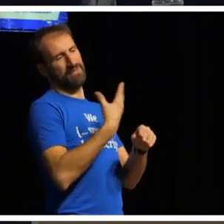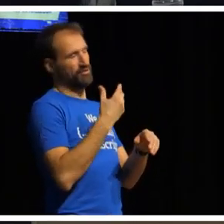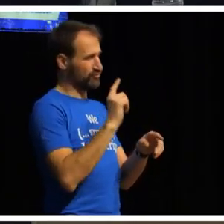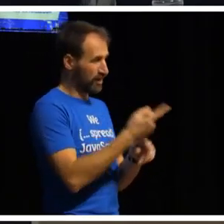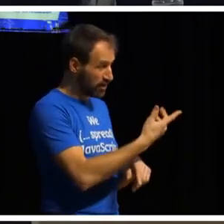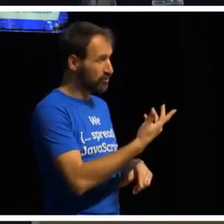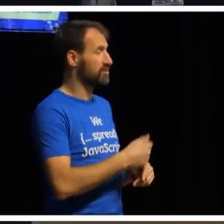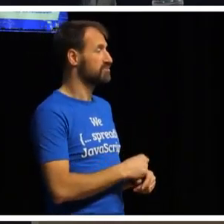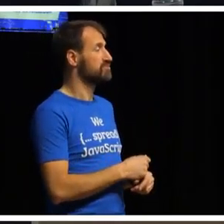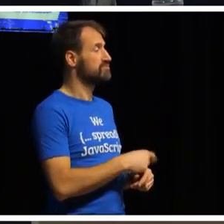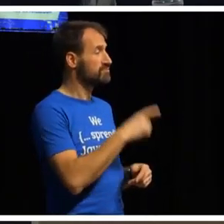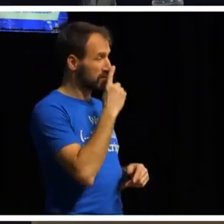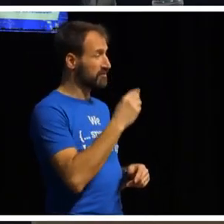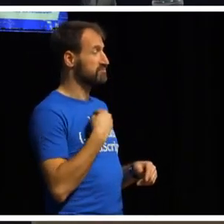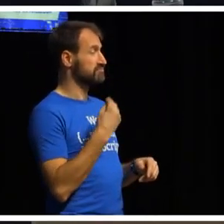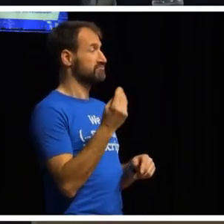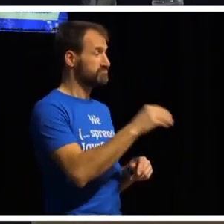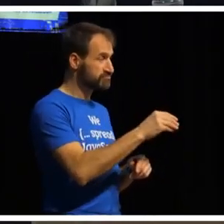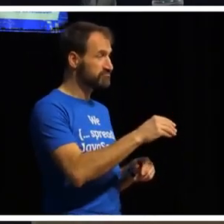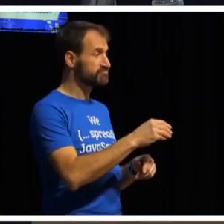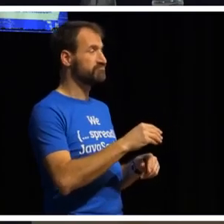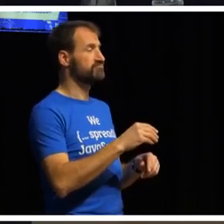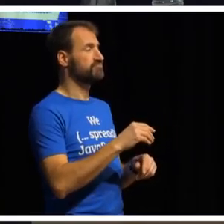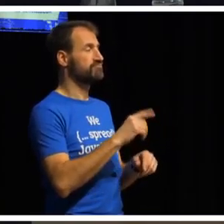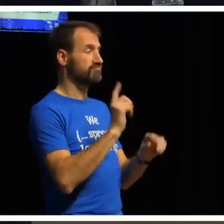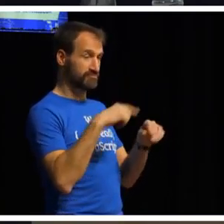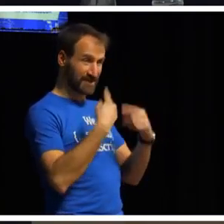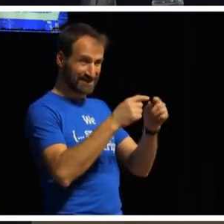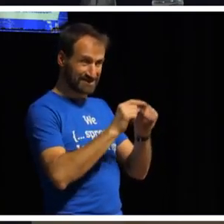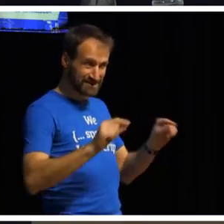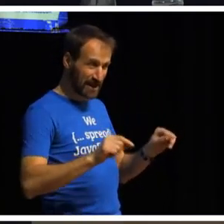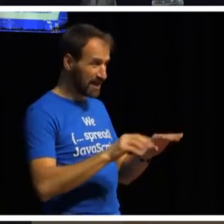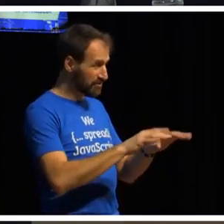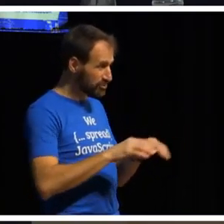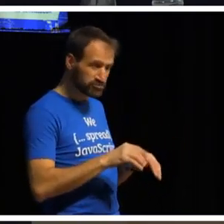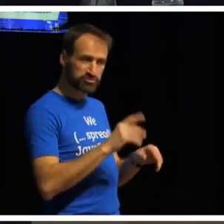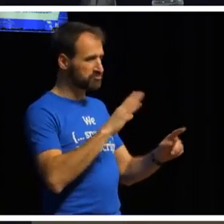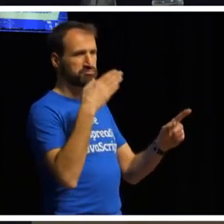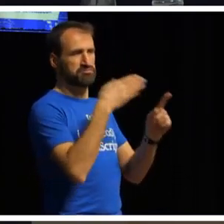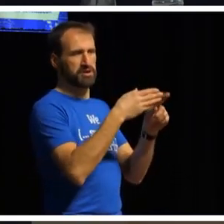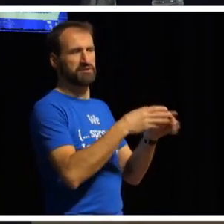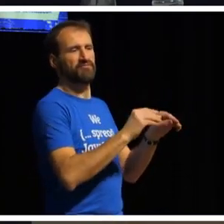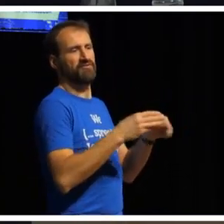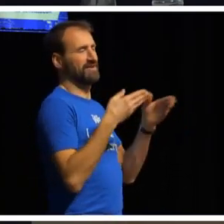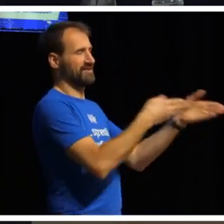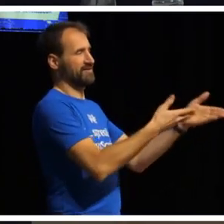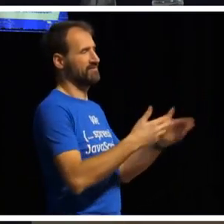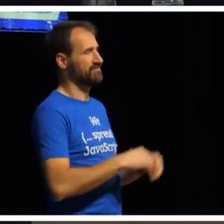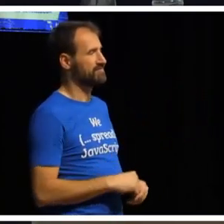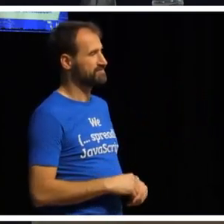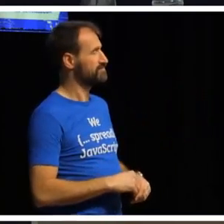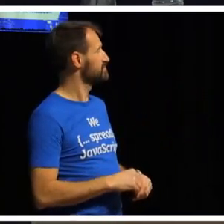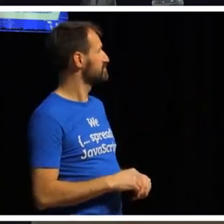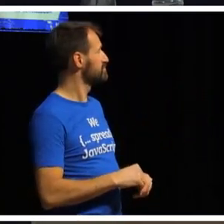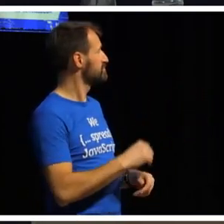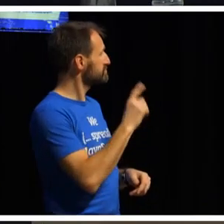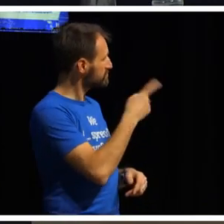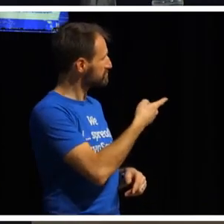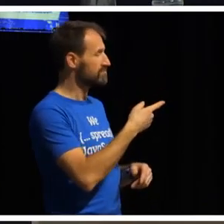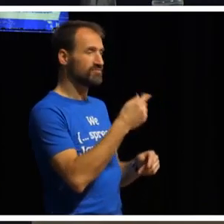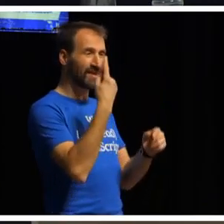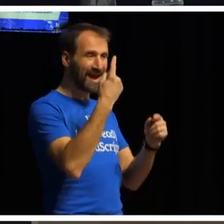light on. And this required no software on here at all. You'd just get it out, plug it in, and it would do this. You know, one line of